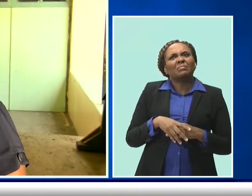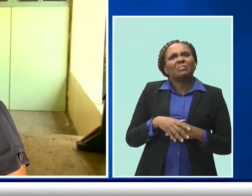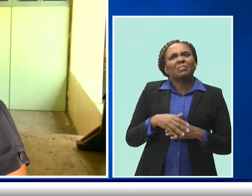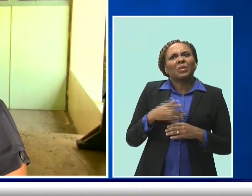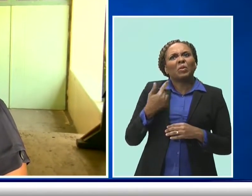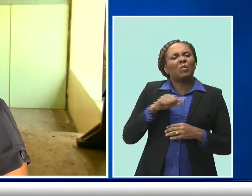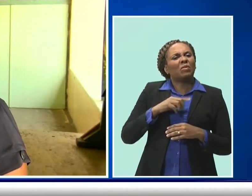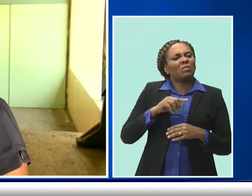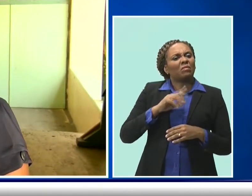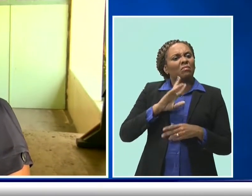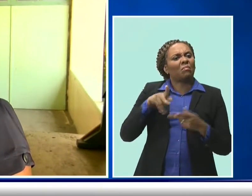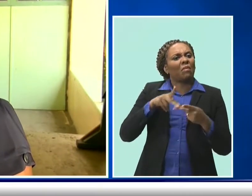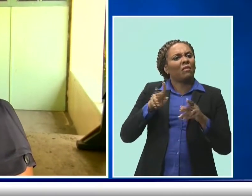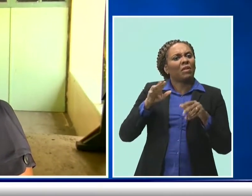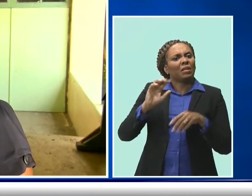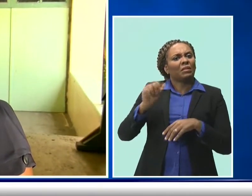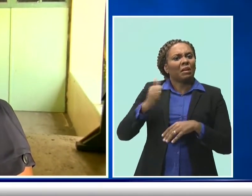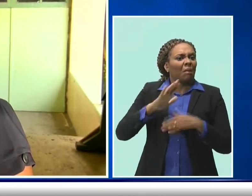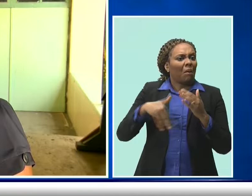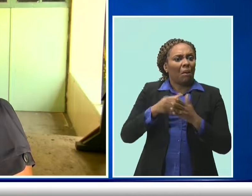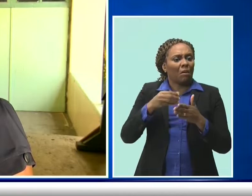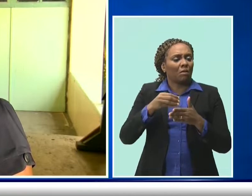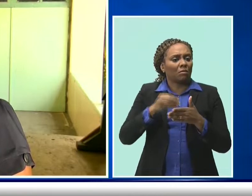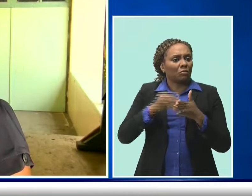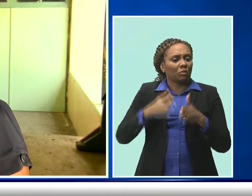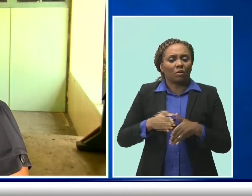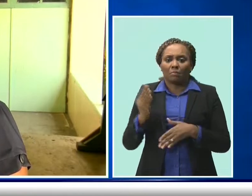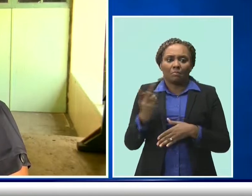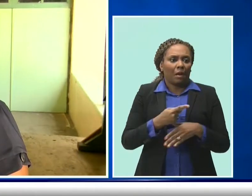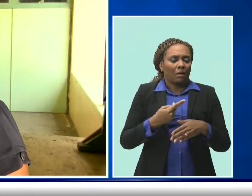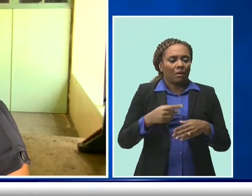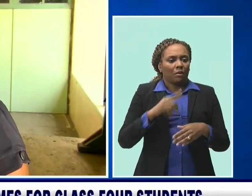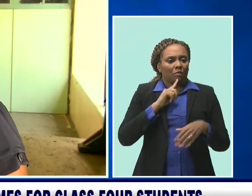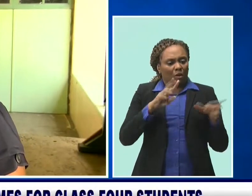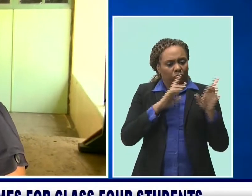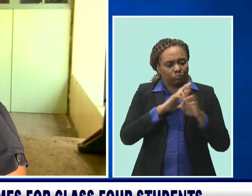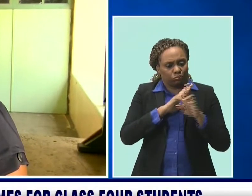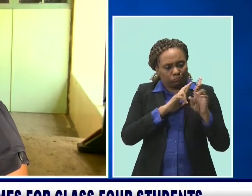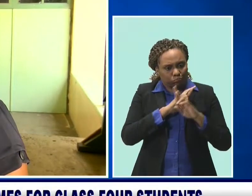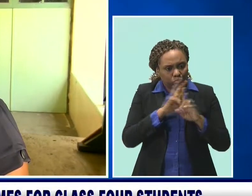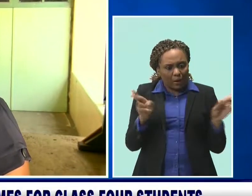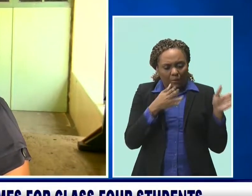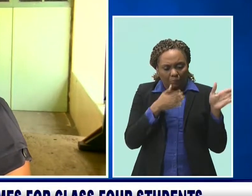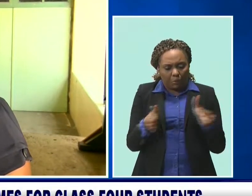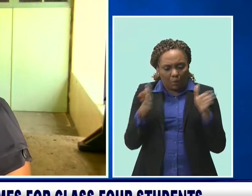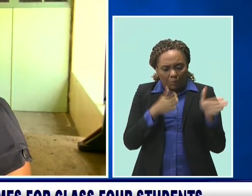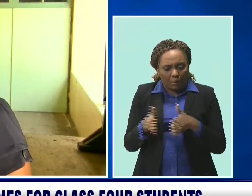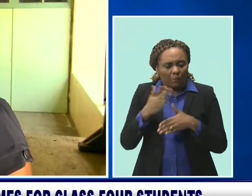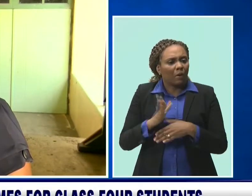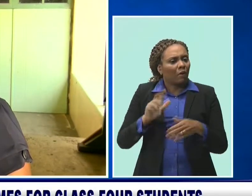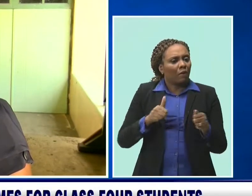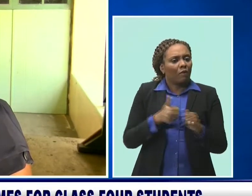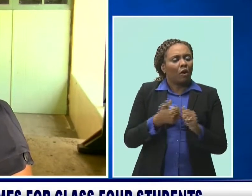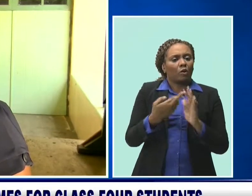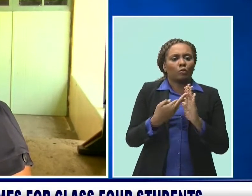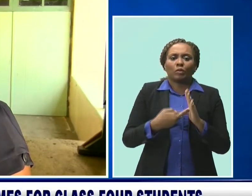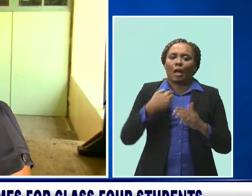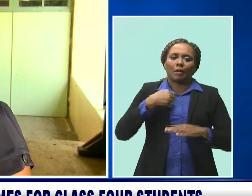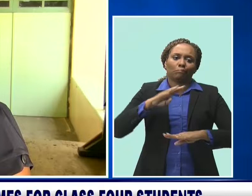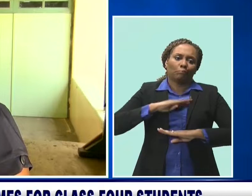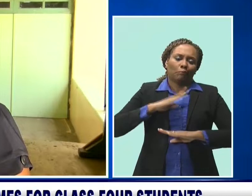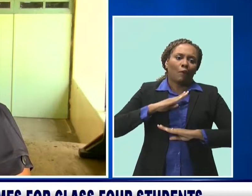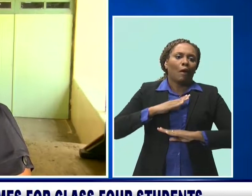a perfect 10. They all came prepared and they followed all the protocols from what we saw so far. So I was very satisfied